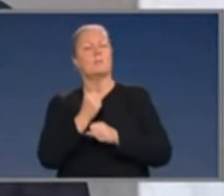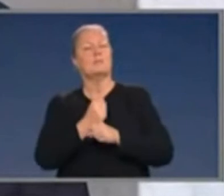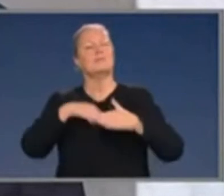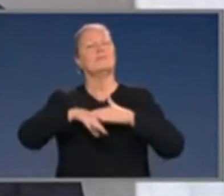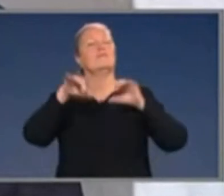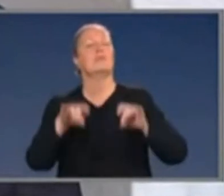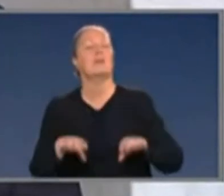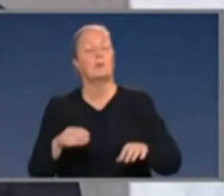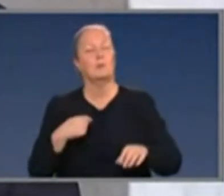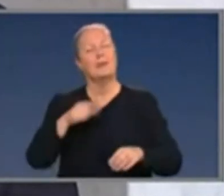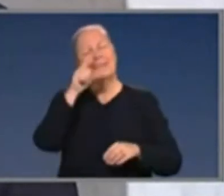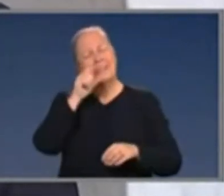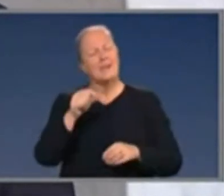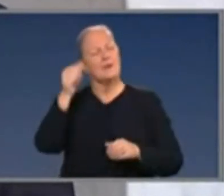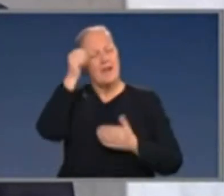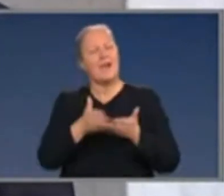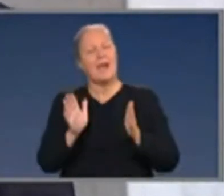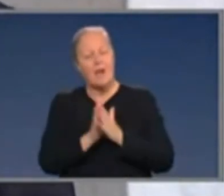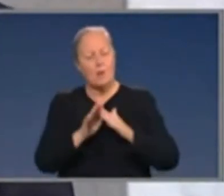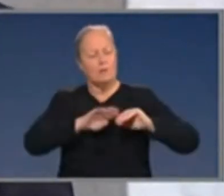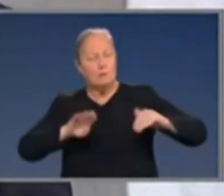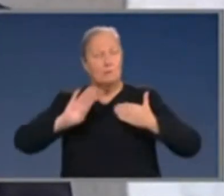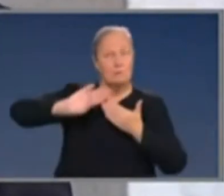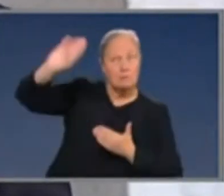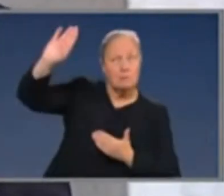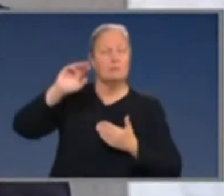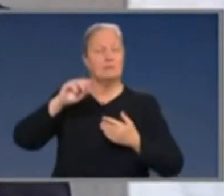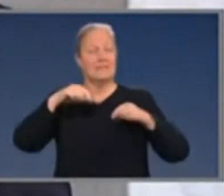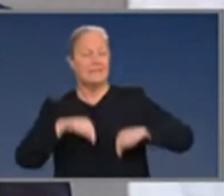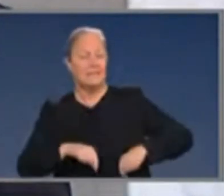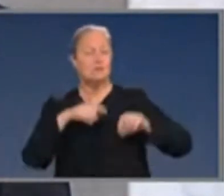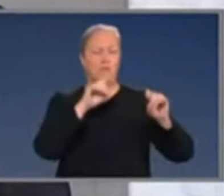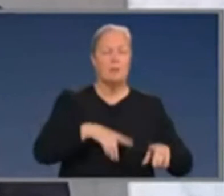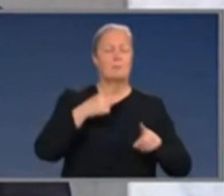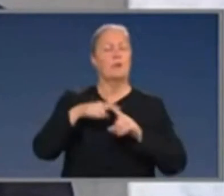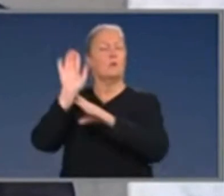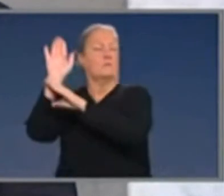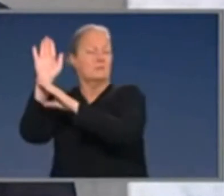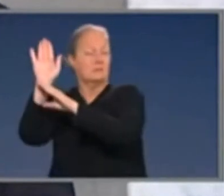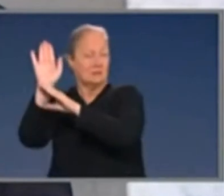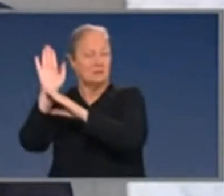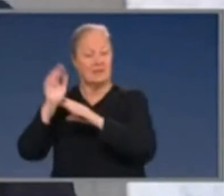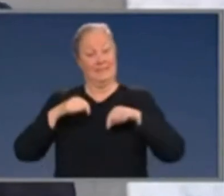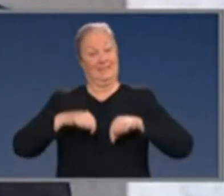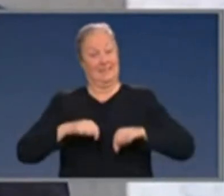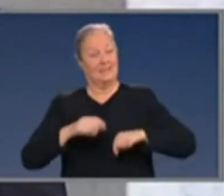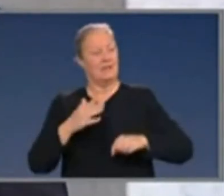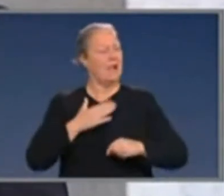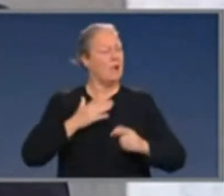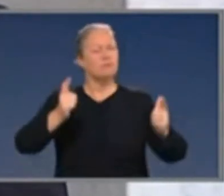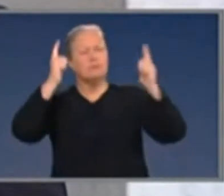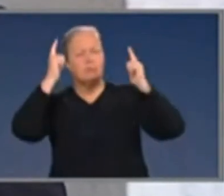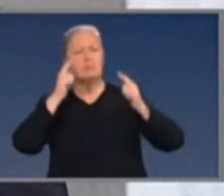all capable of separating those issues, and I have no doubt in the engagements I have with leaders around our region that we